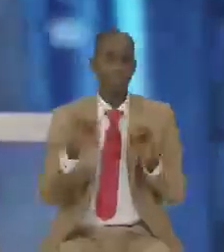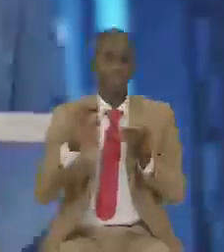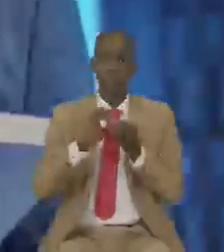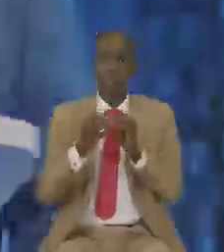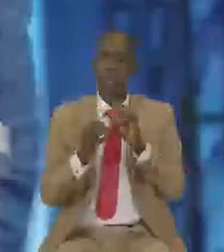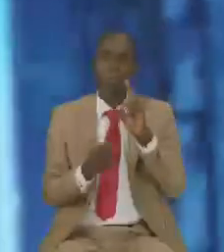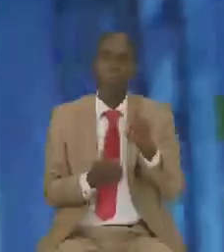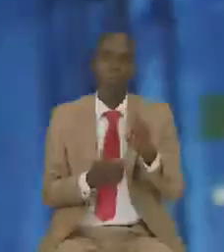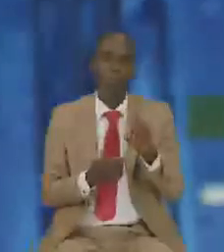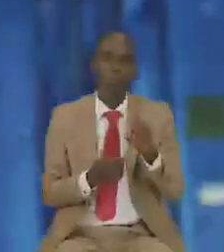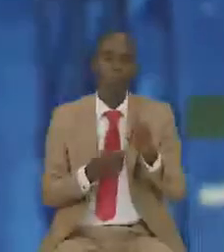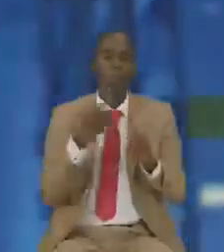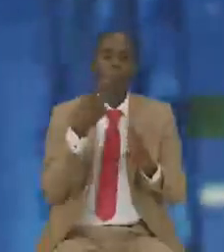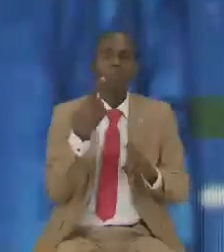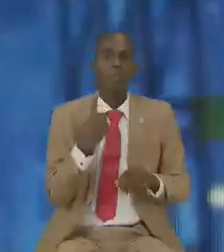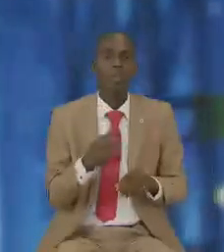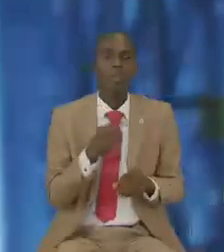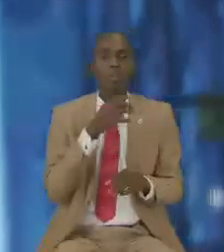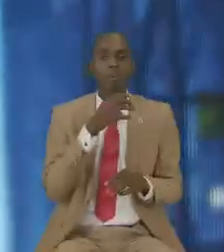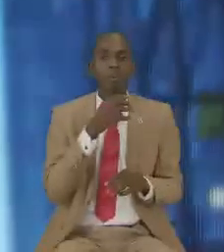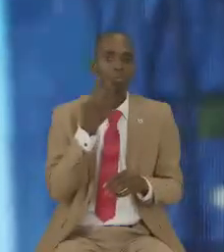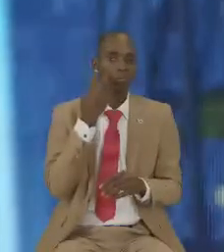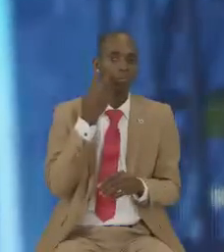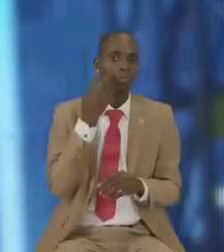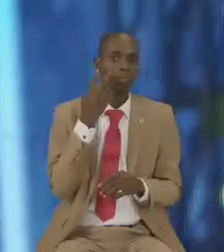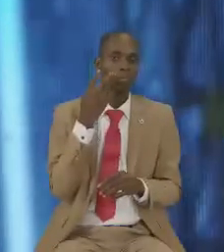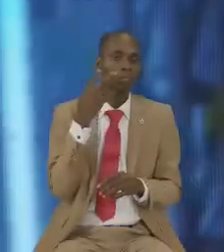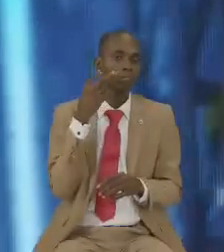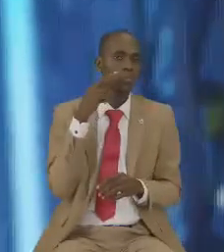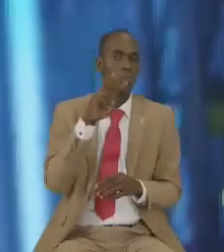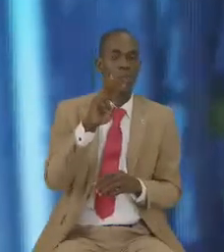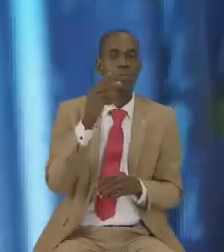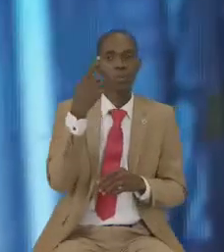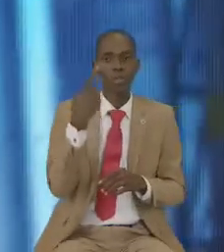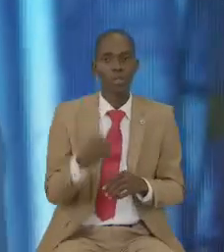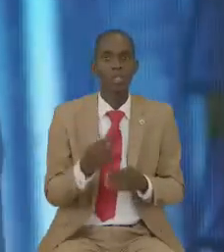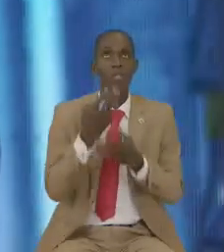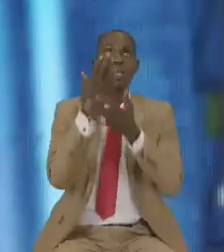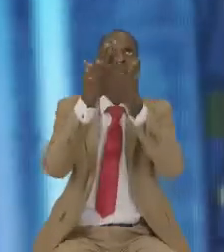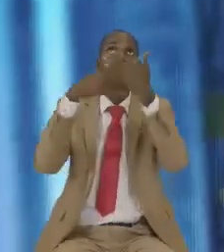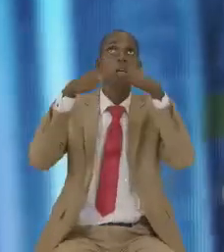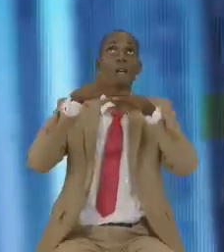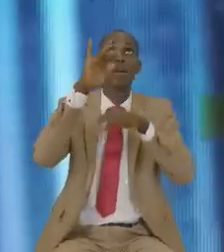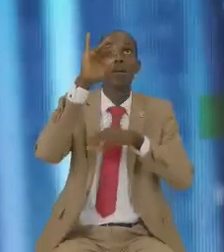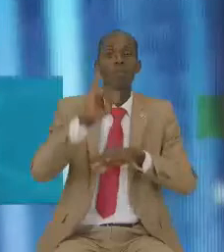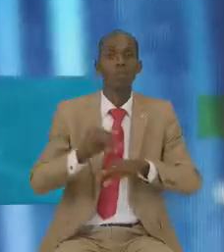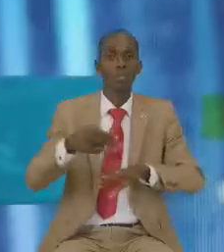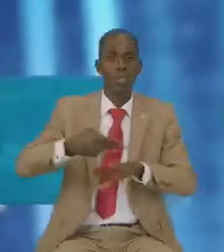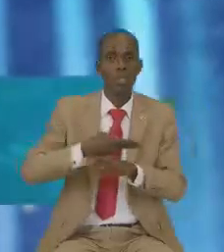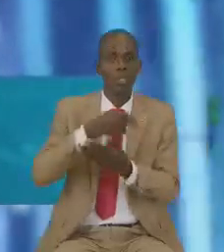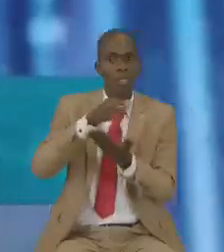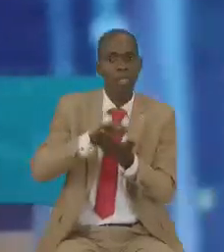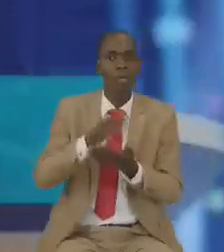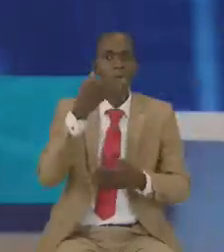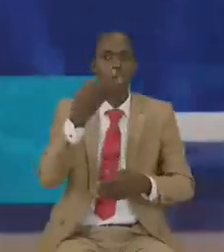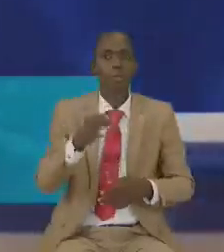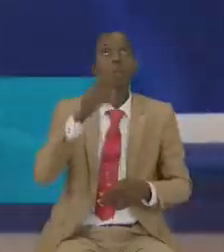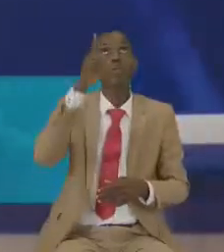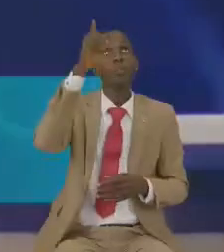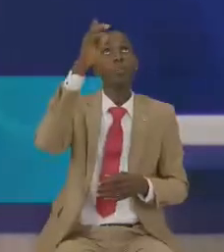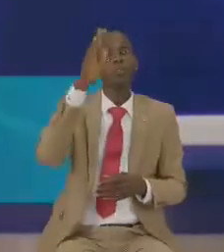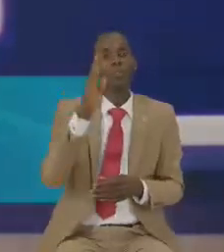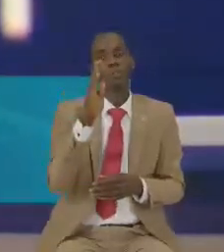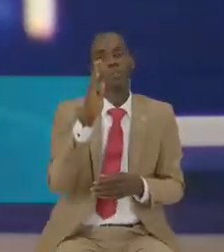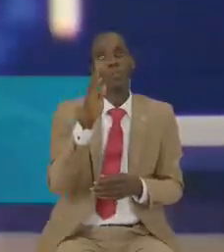one, behold the heavenly Lamb of God. Behold the heavenly Lamb of God.